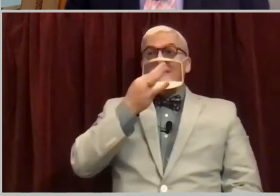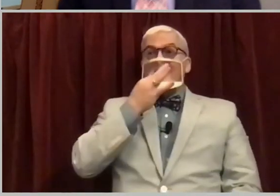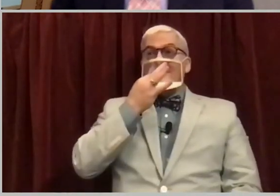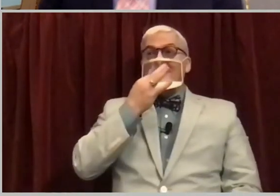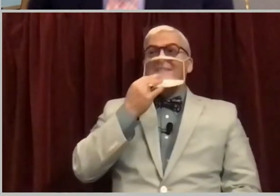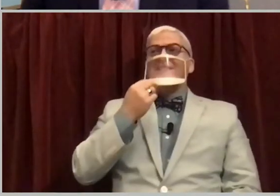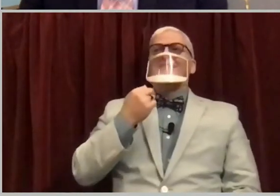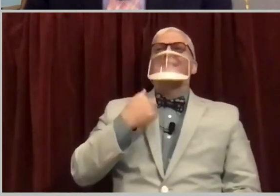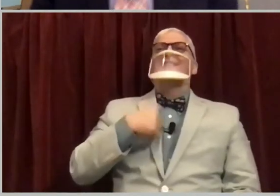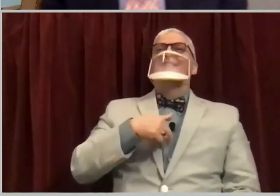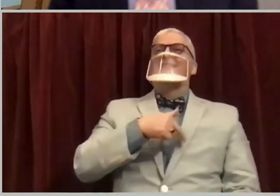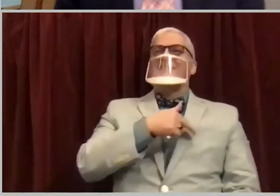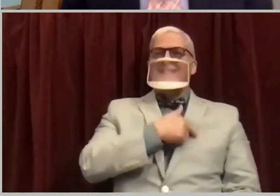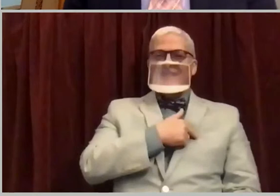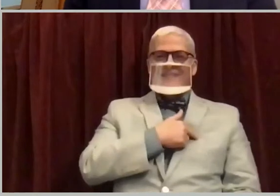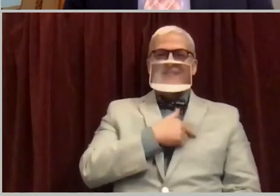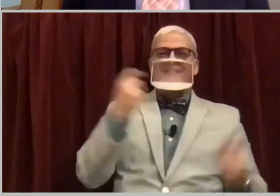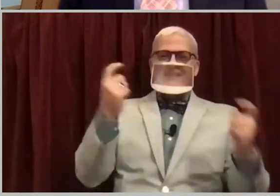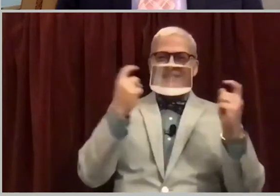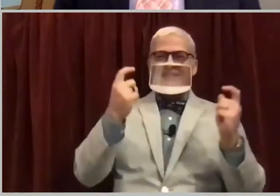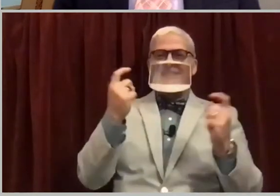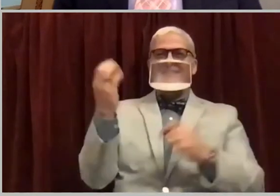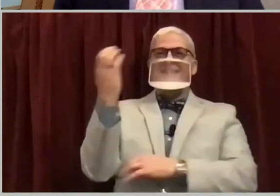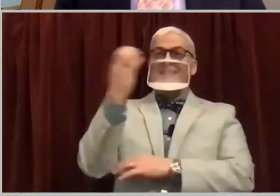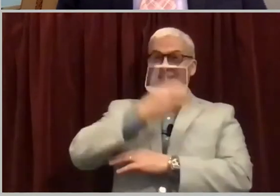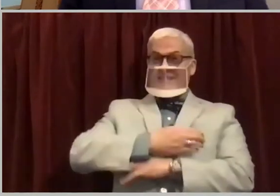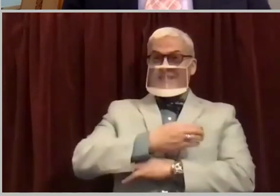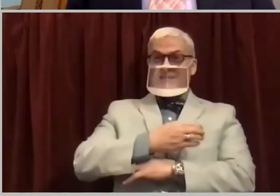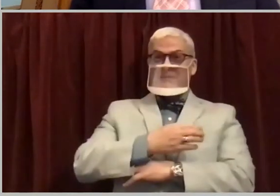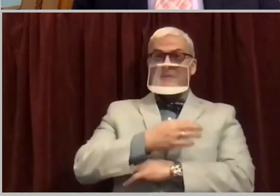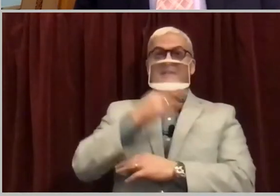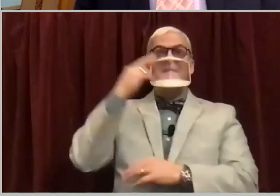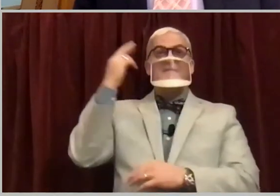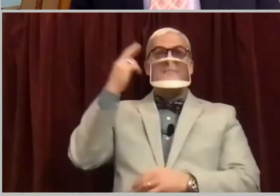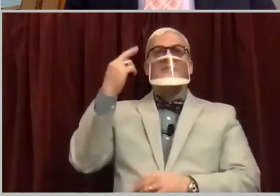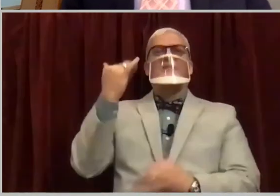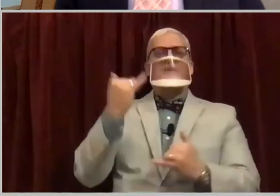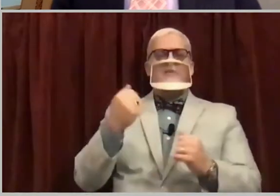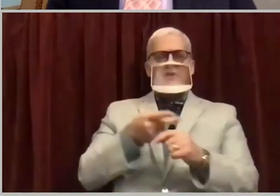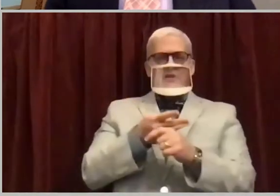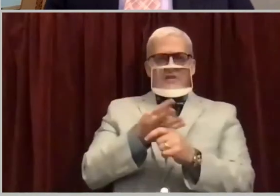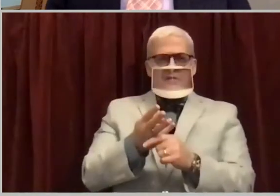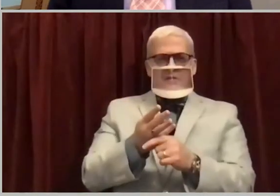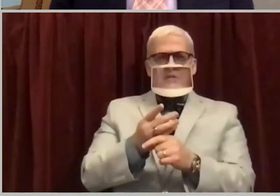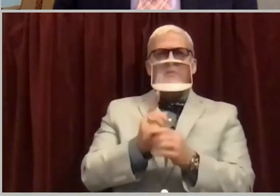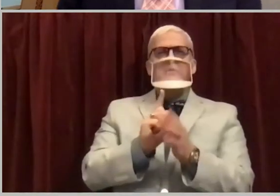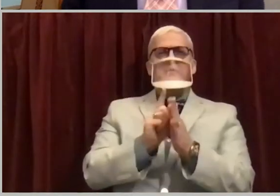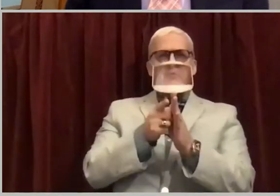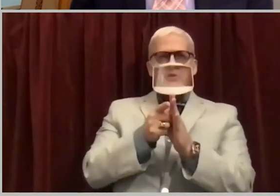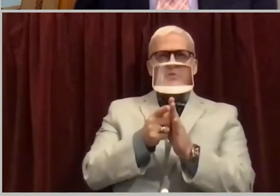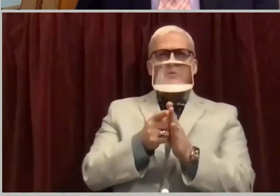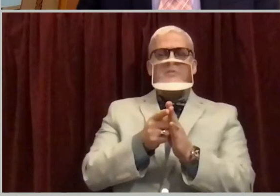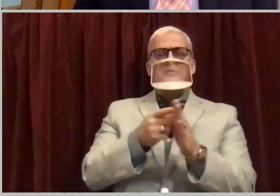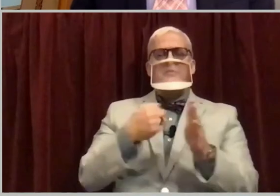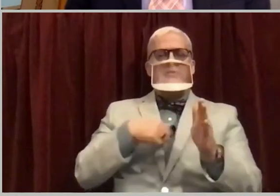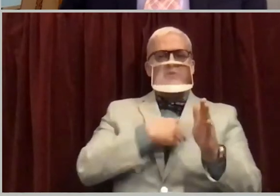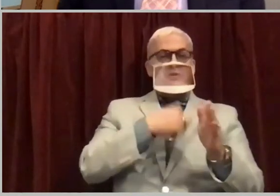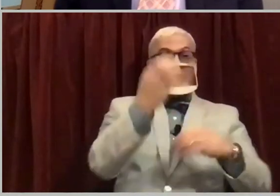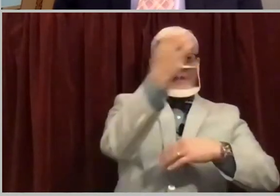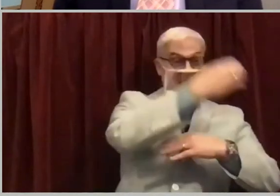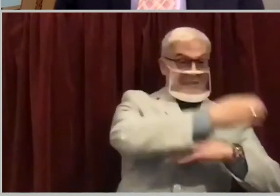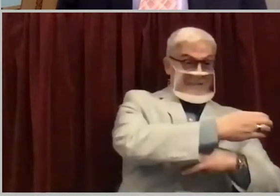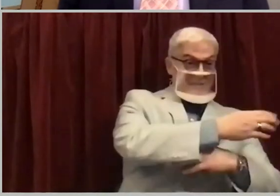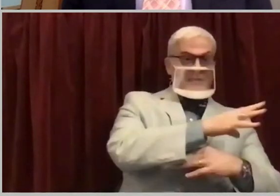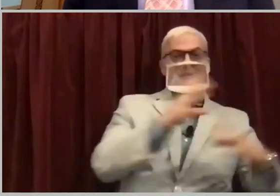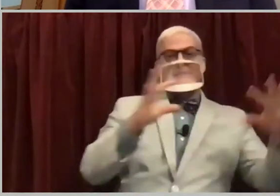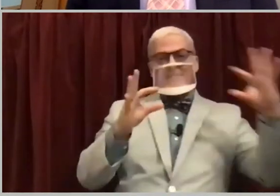is on many of our minds at this time of the year, I just want to take a few minutes at this time to connect the two, to connect Christmas and the Lord's Supper. So